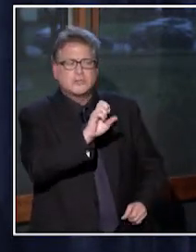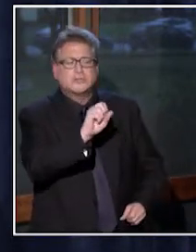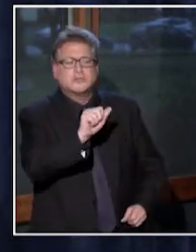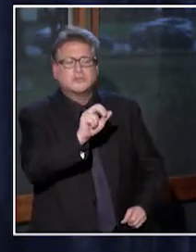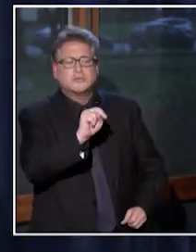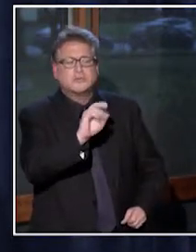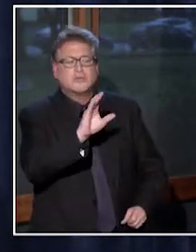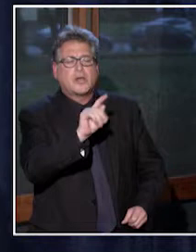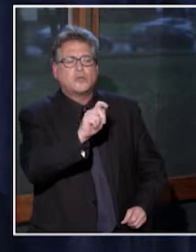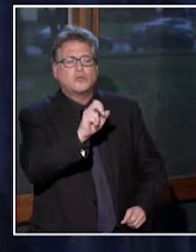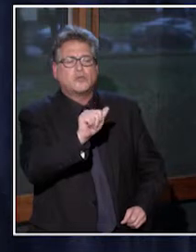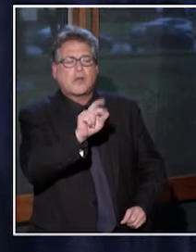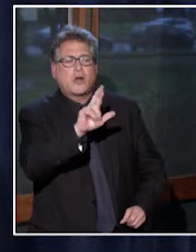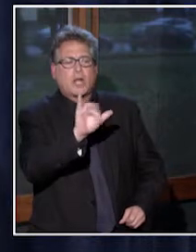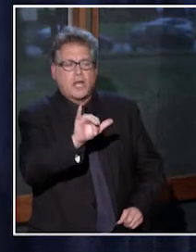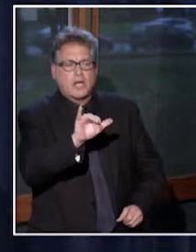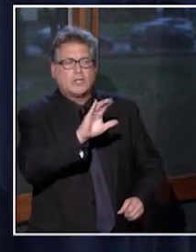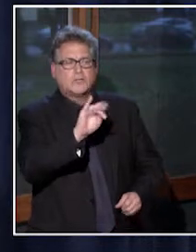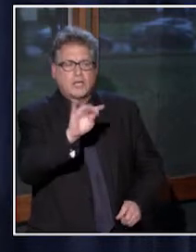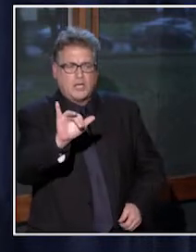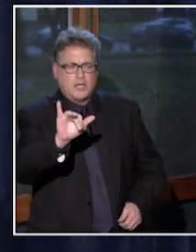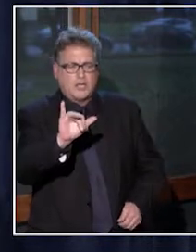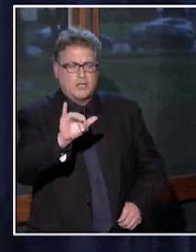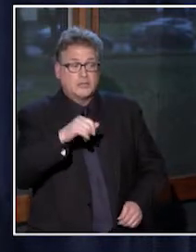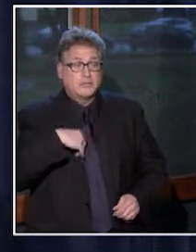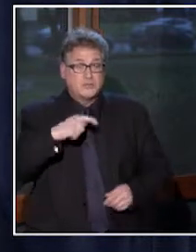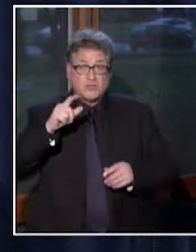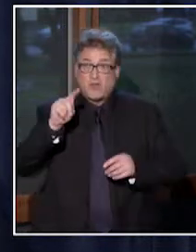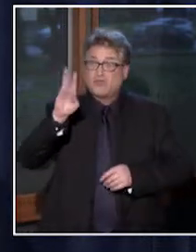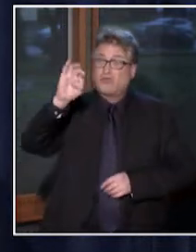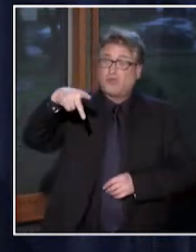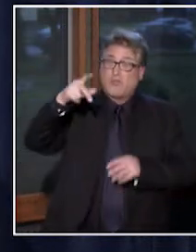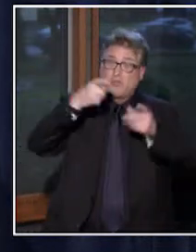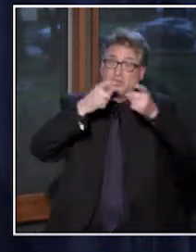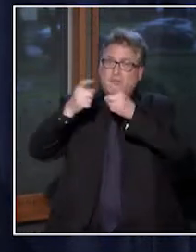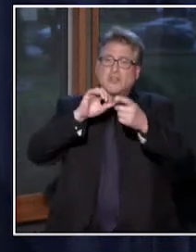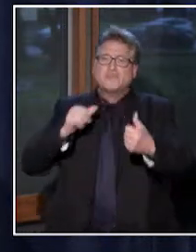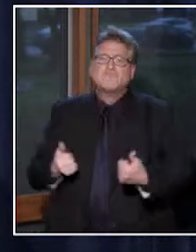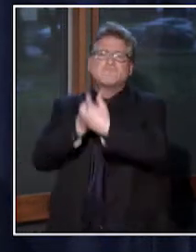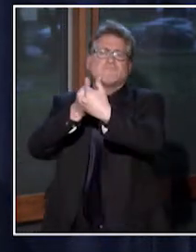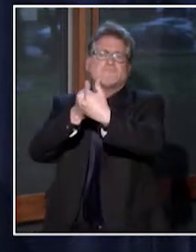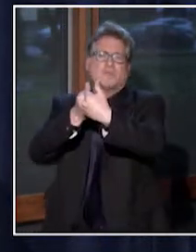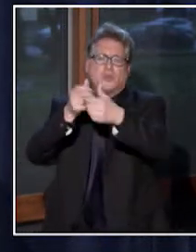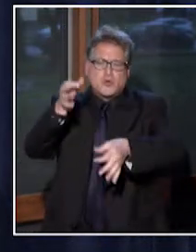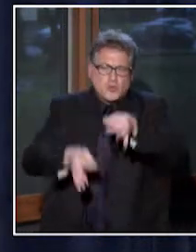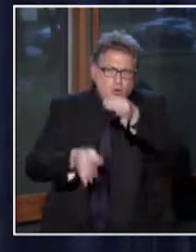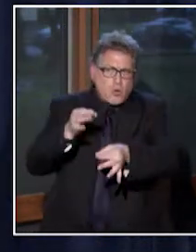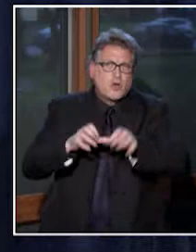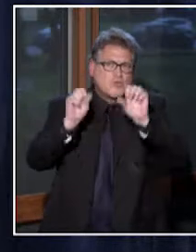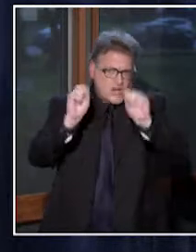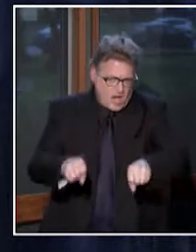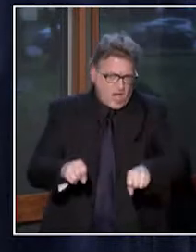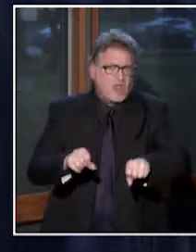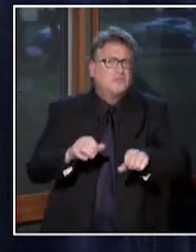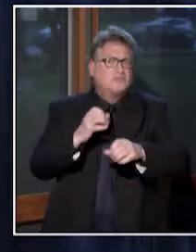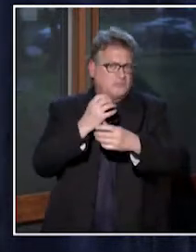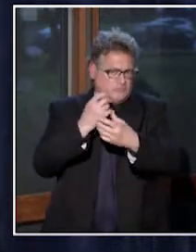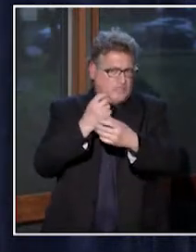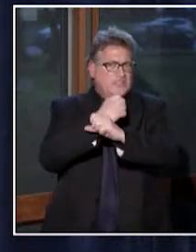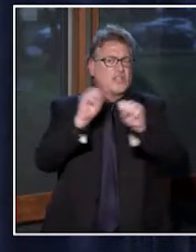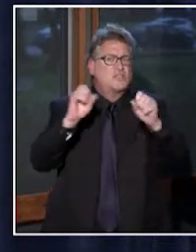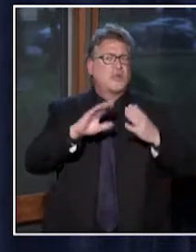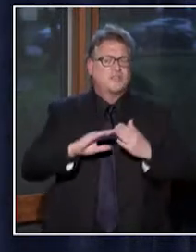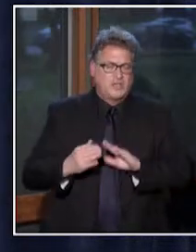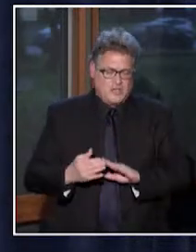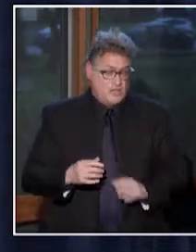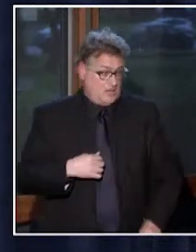And we've challenged the Trump administration in court to protect our ability to do so. And frankly, I cannot believe